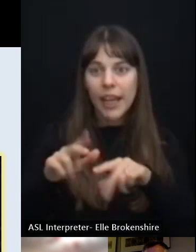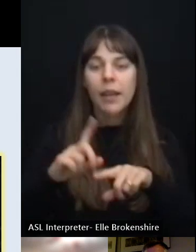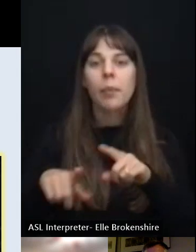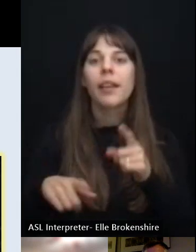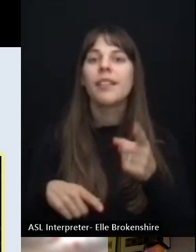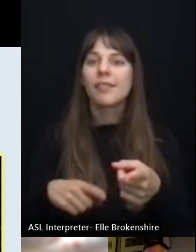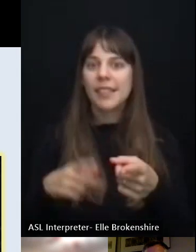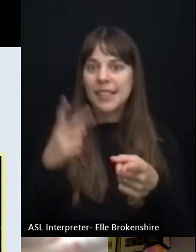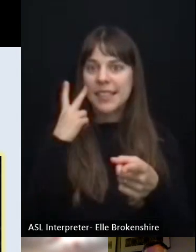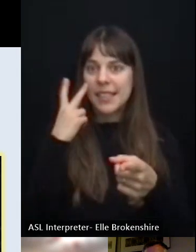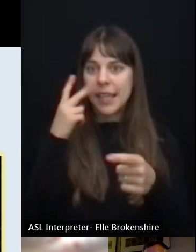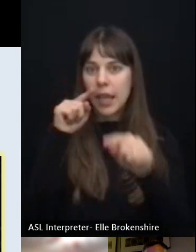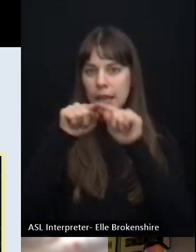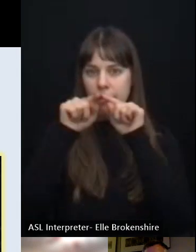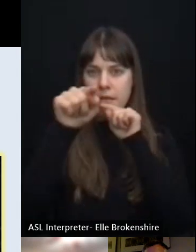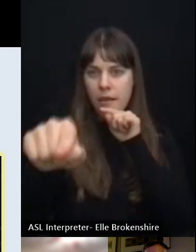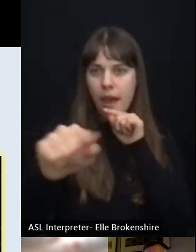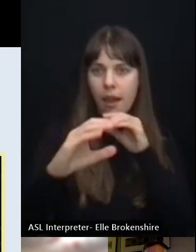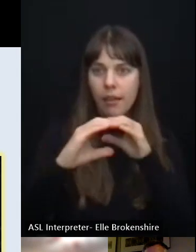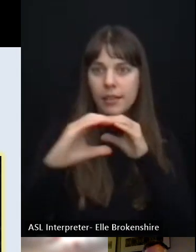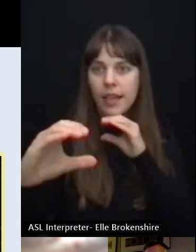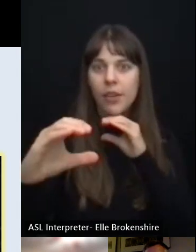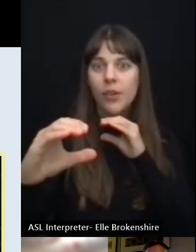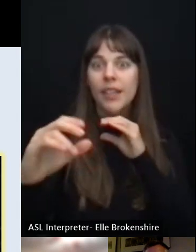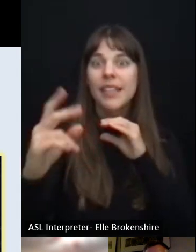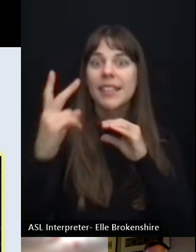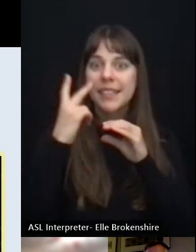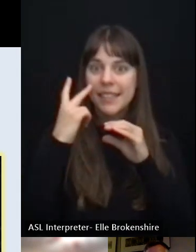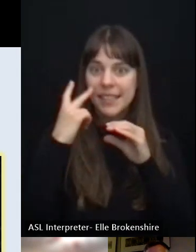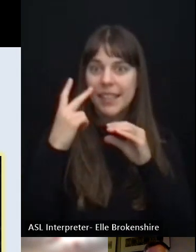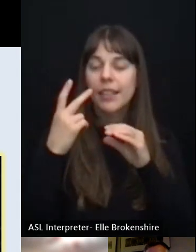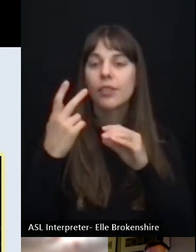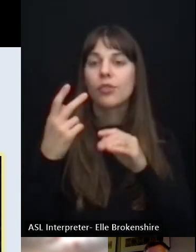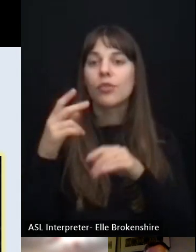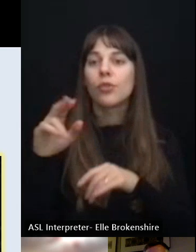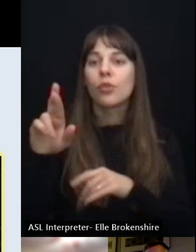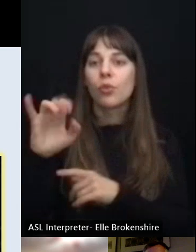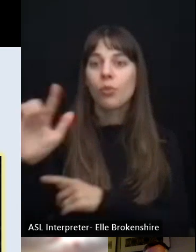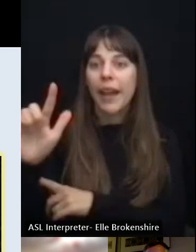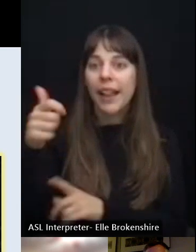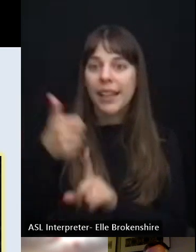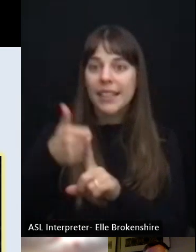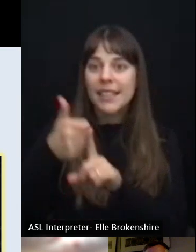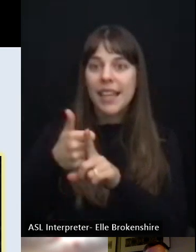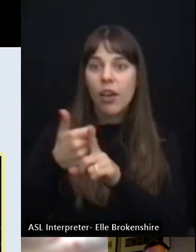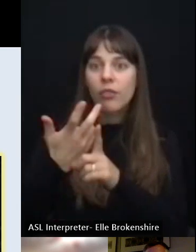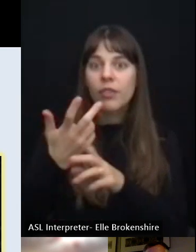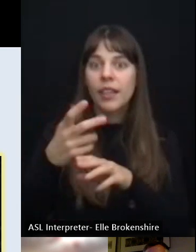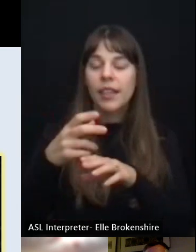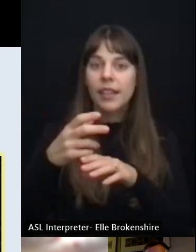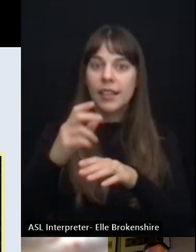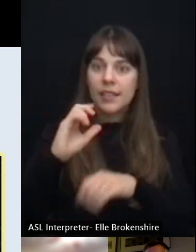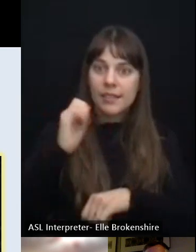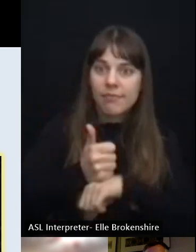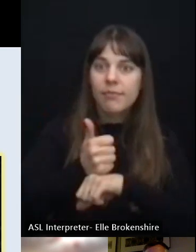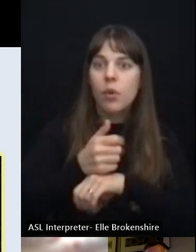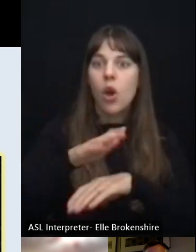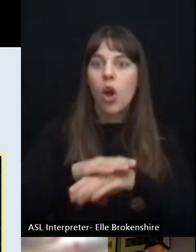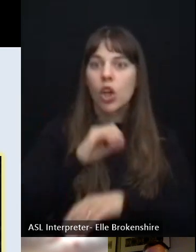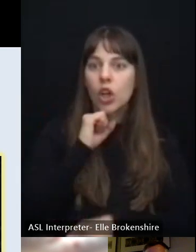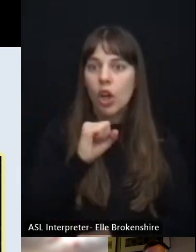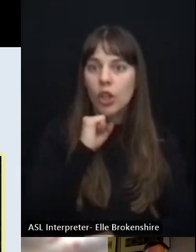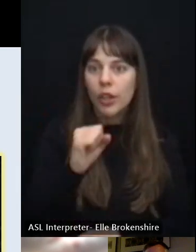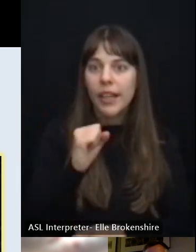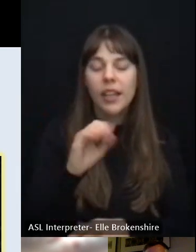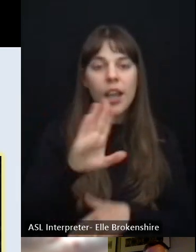the trains run on, is embedded in concrete. So concrete allows the buses to also utilize this tunnel as well too. And all of that is